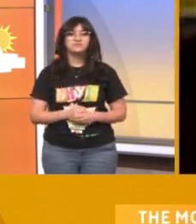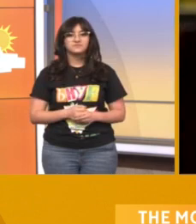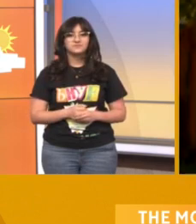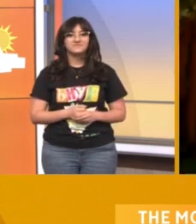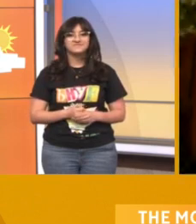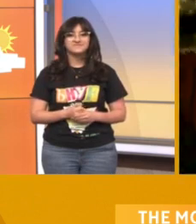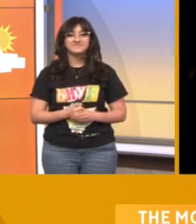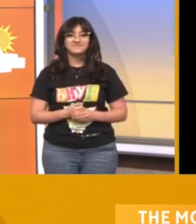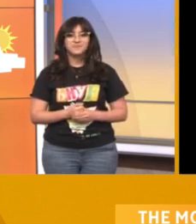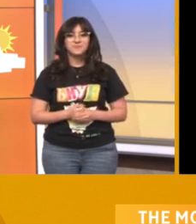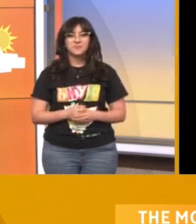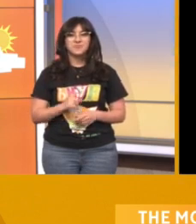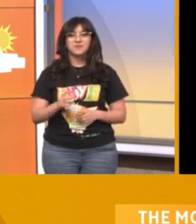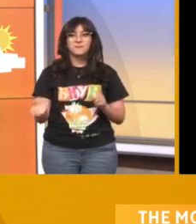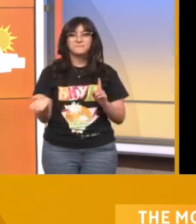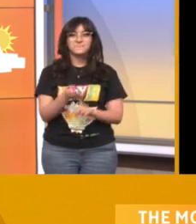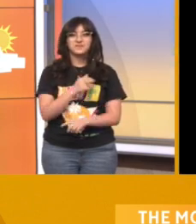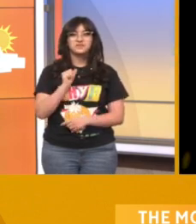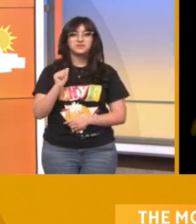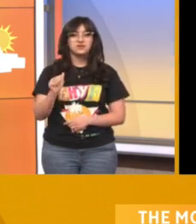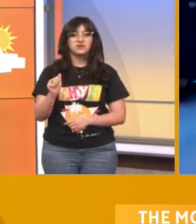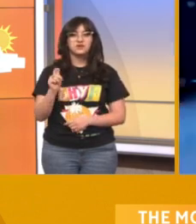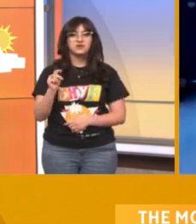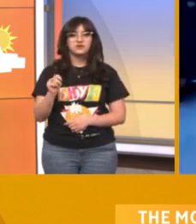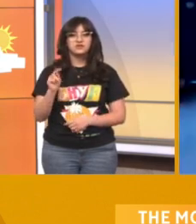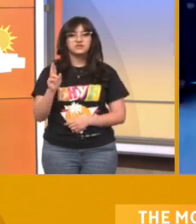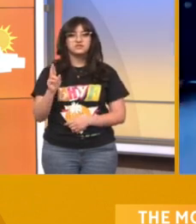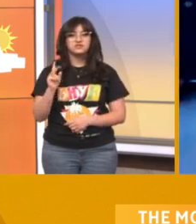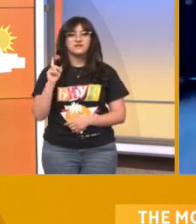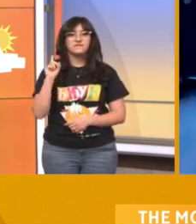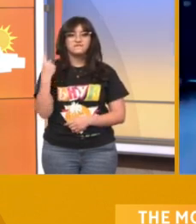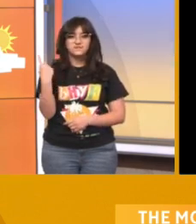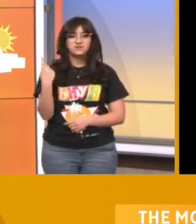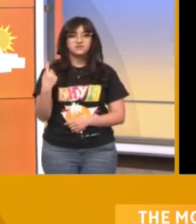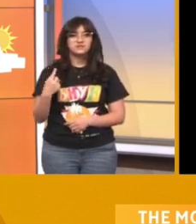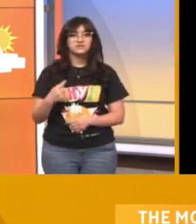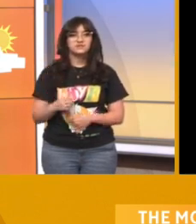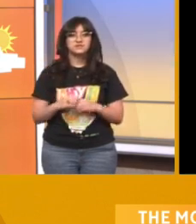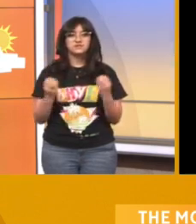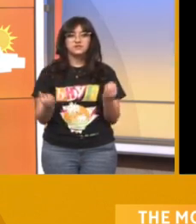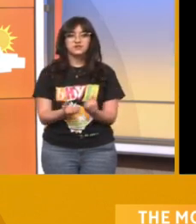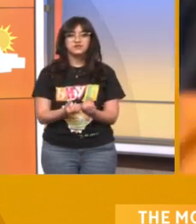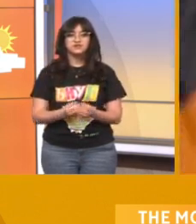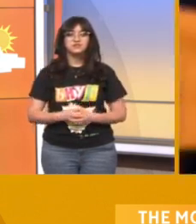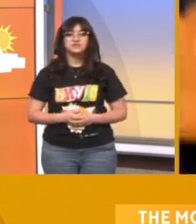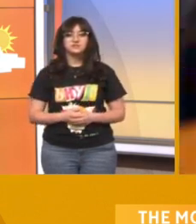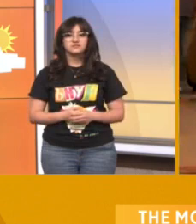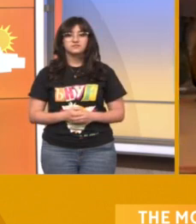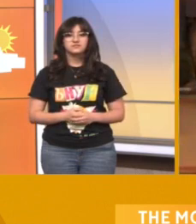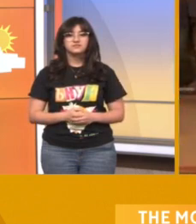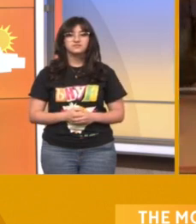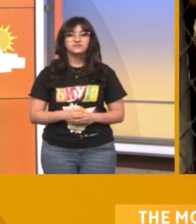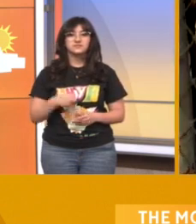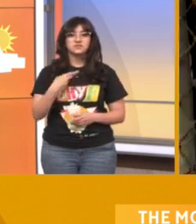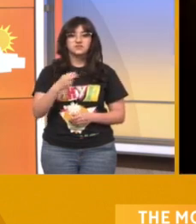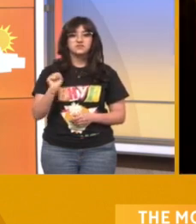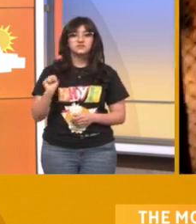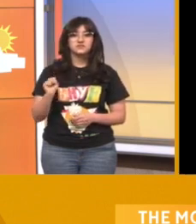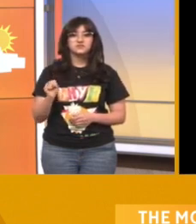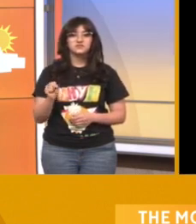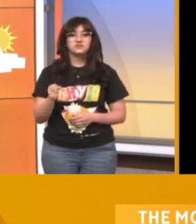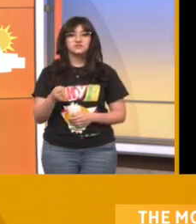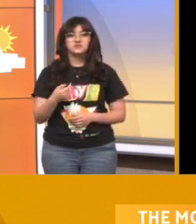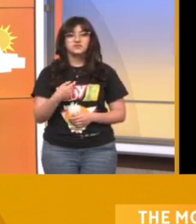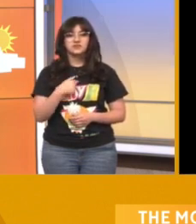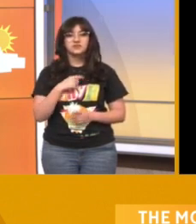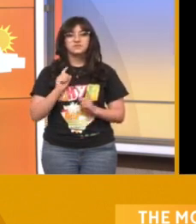first grade, as I'm sure y'all did, like just very simple Shotokan karate. And then it wasn't until I was in high school booking Cobra Kai